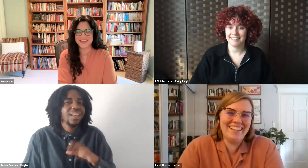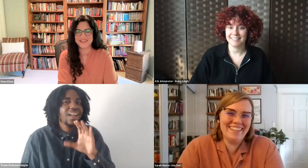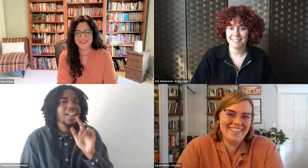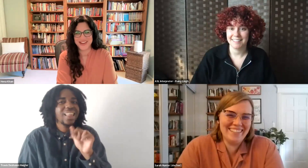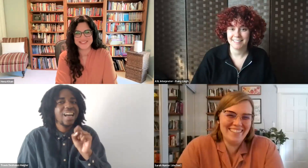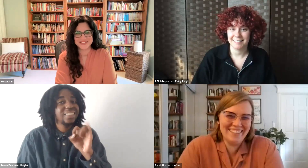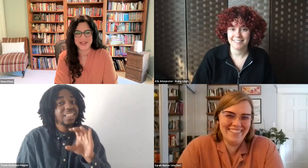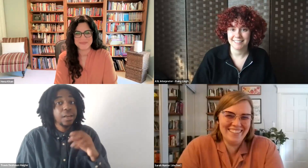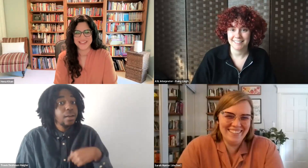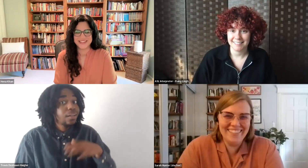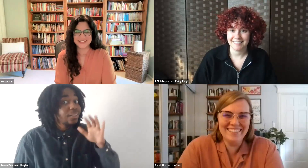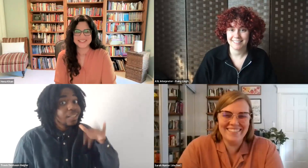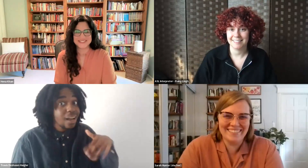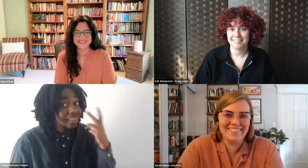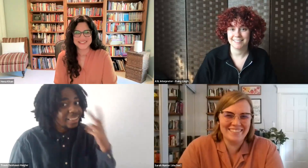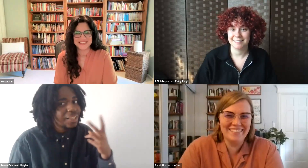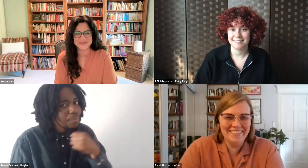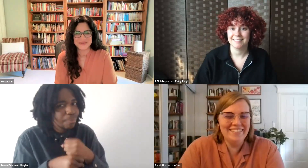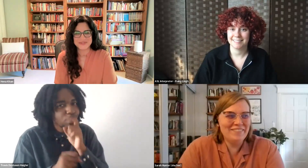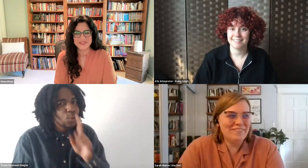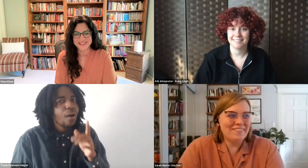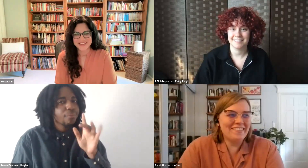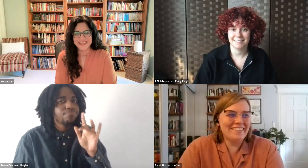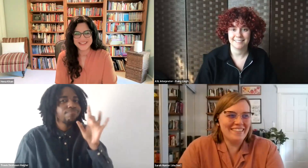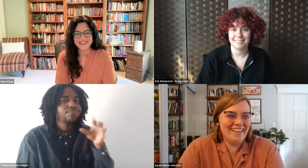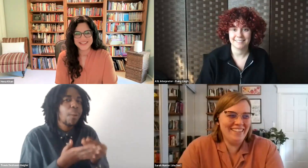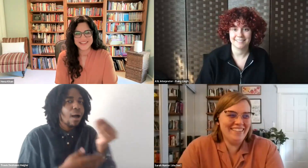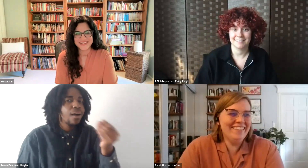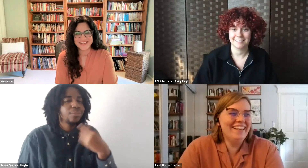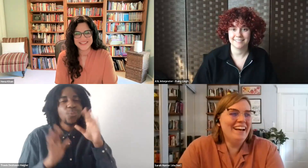get your hands on a copy. It's a wonderful book.